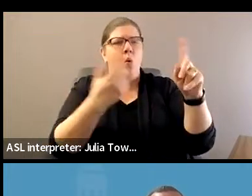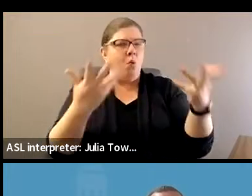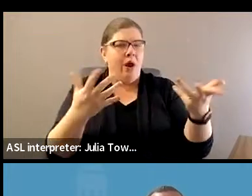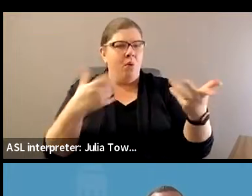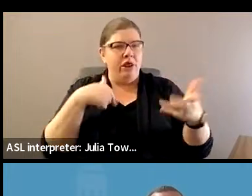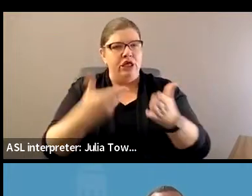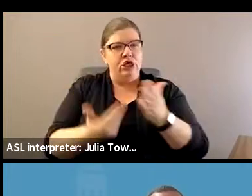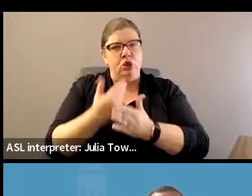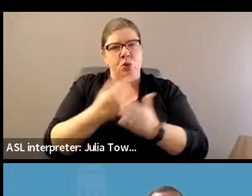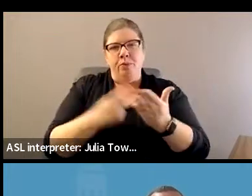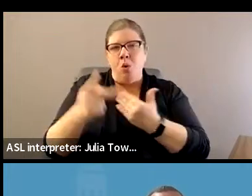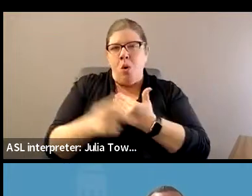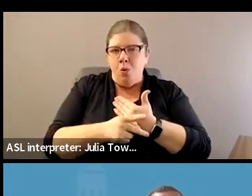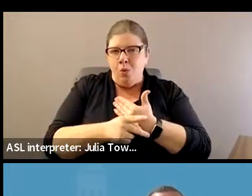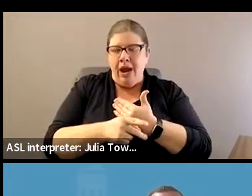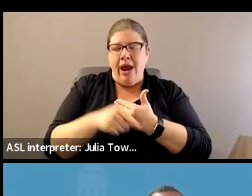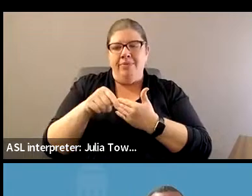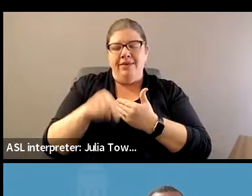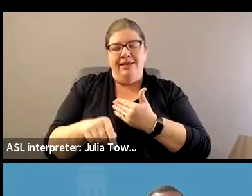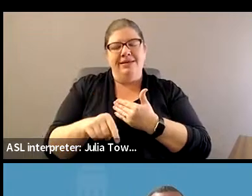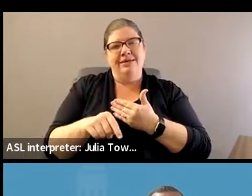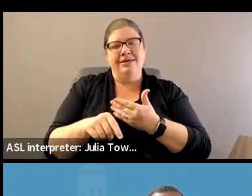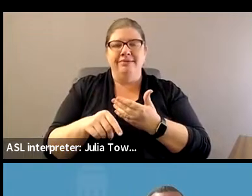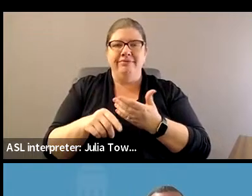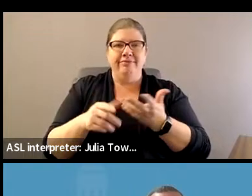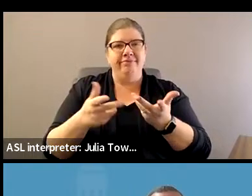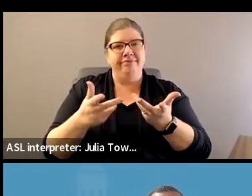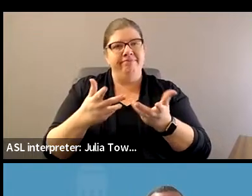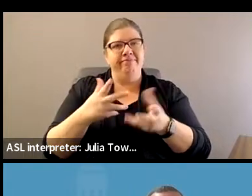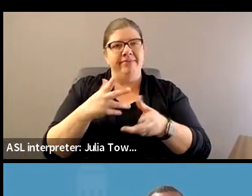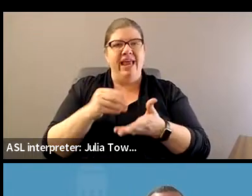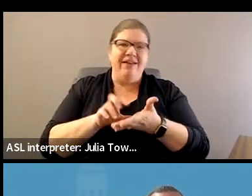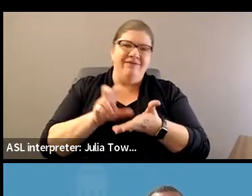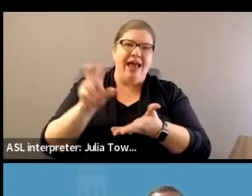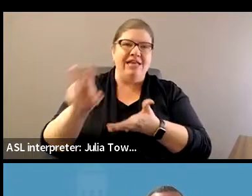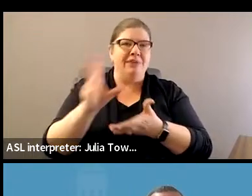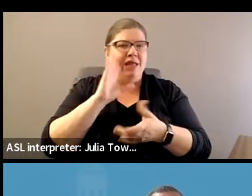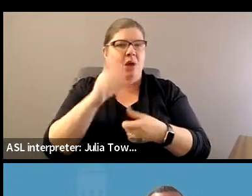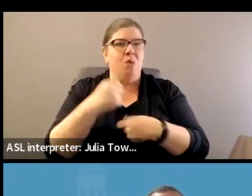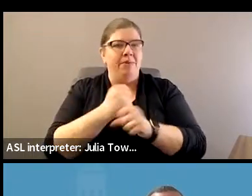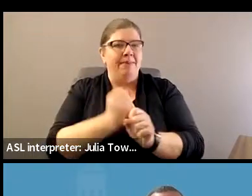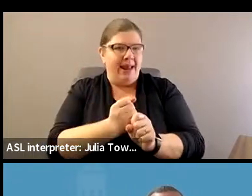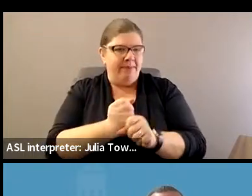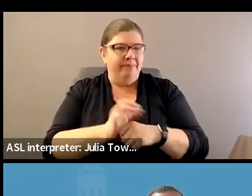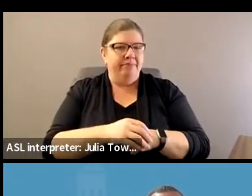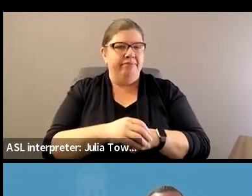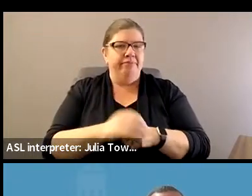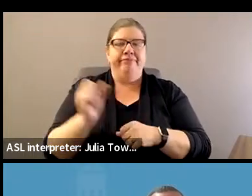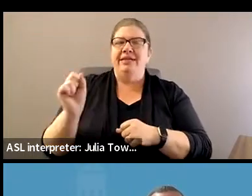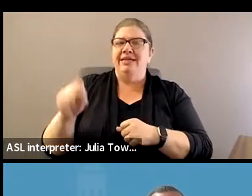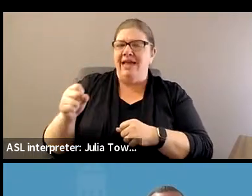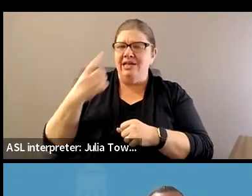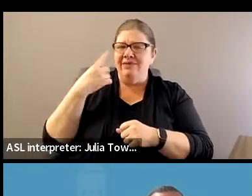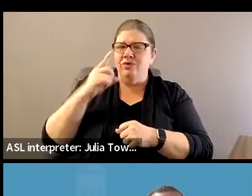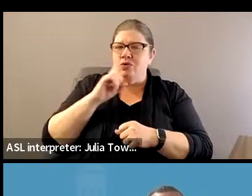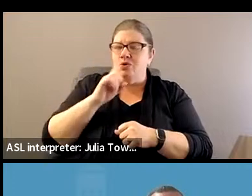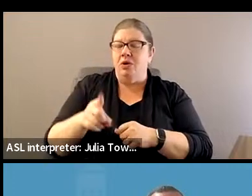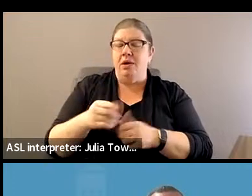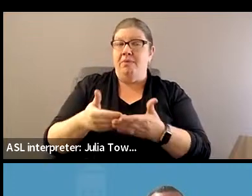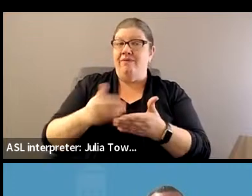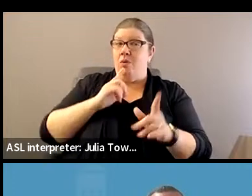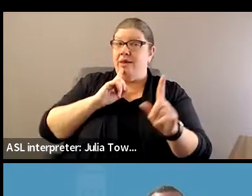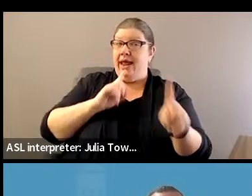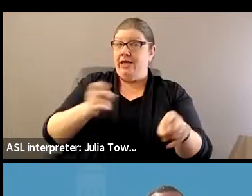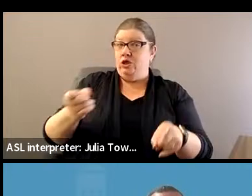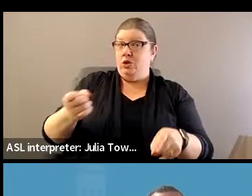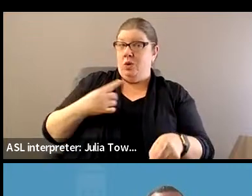new program and this investment that most likely will be made? Yes, definitely. Before I answer your